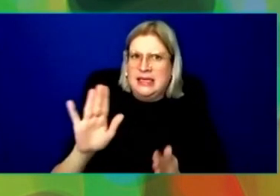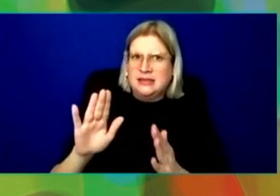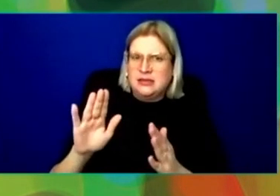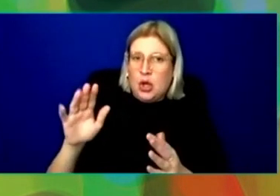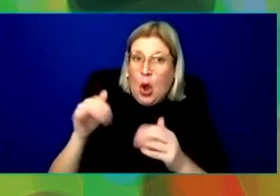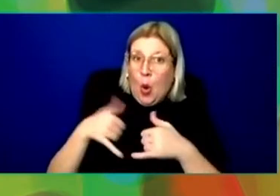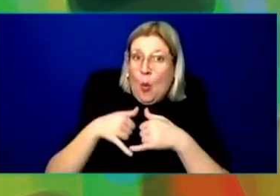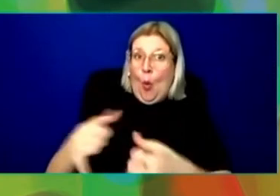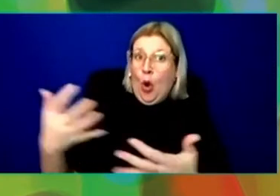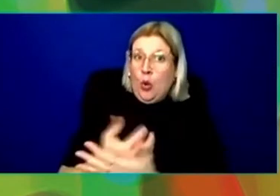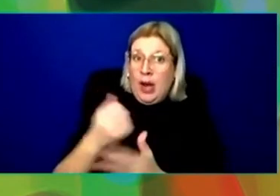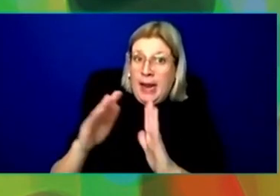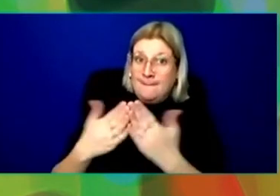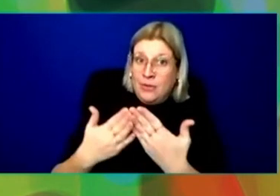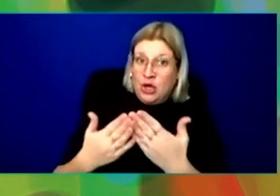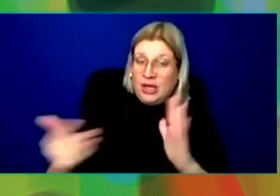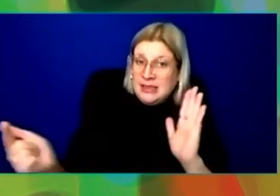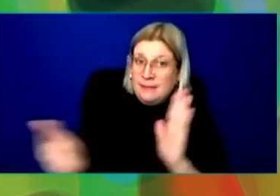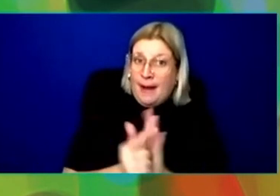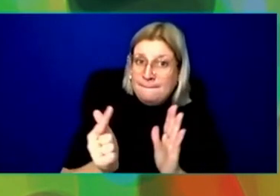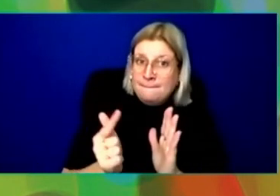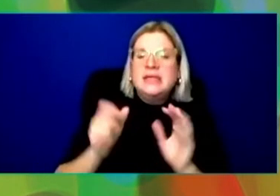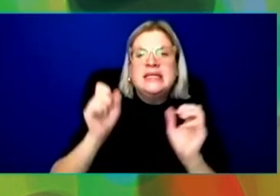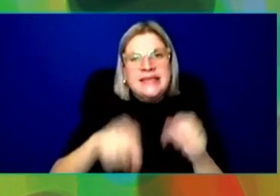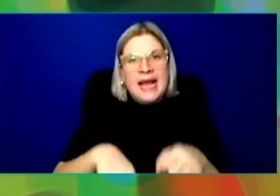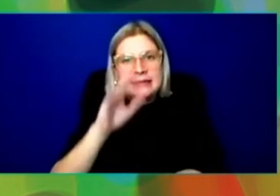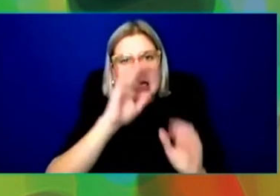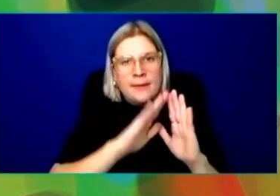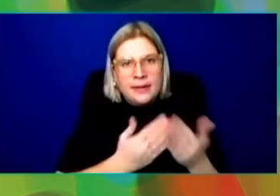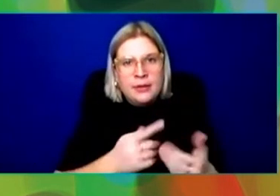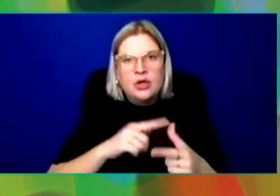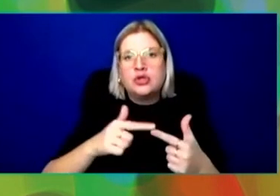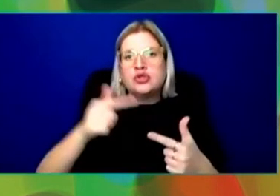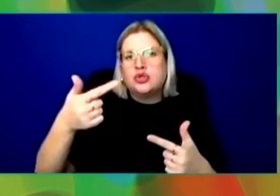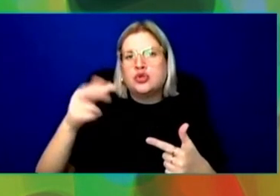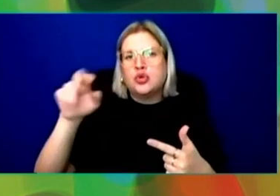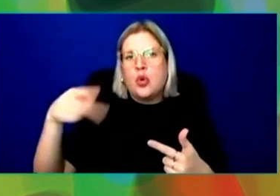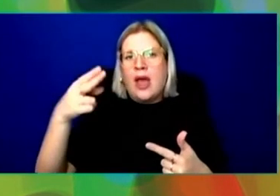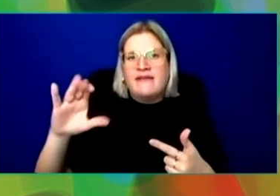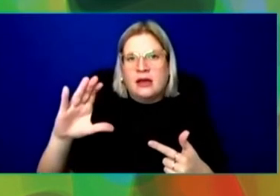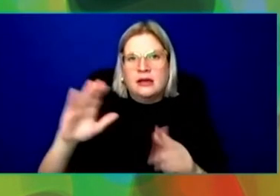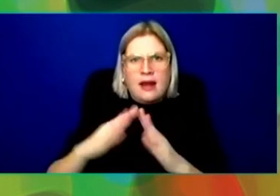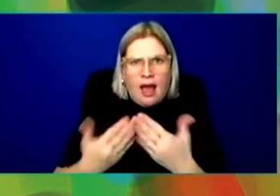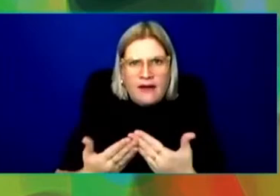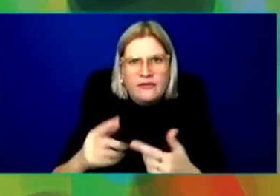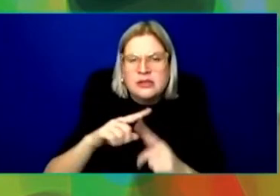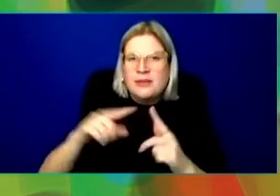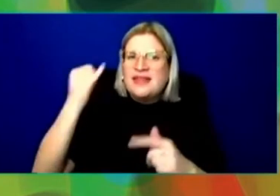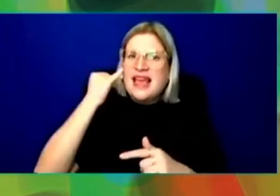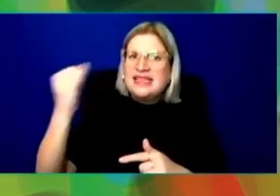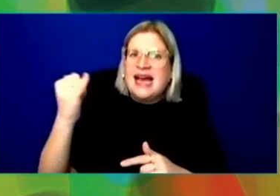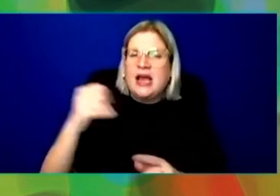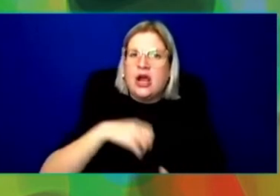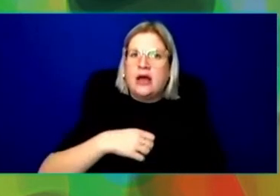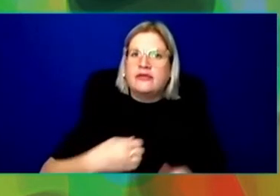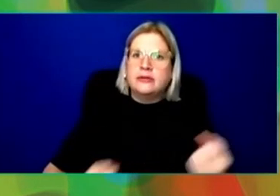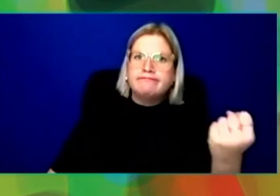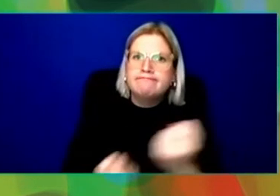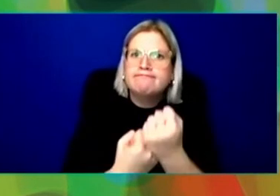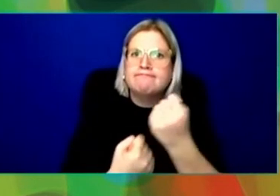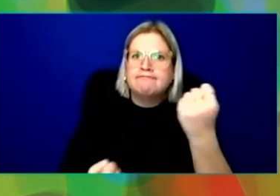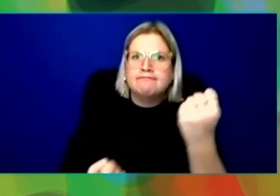about comic books, we are talking about graphic novels, but we're also talking about the idea of affirming Black